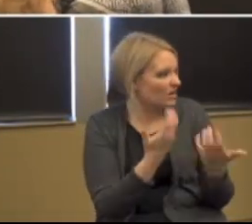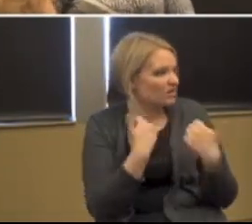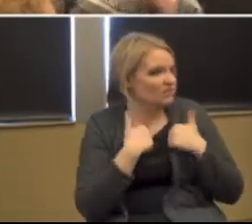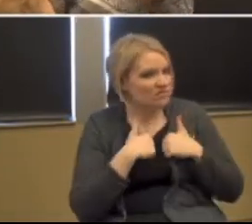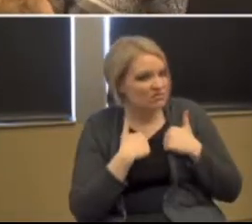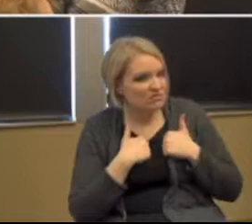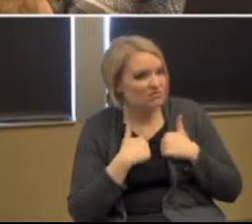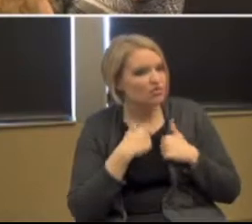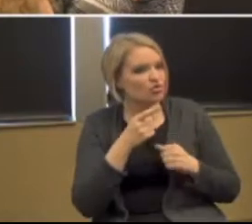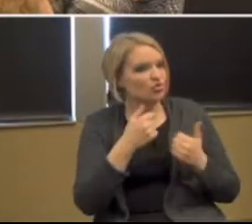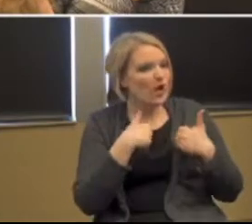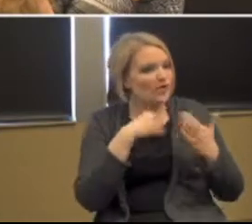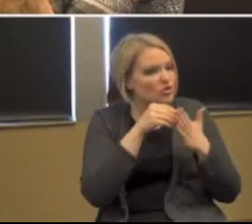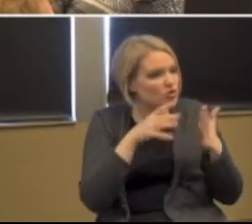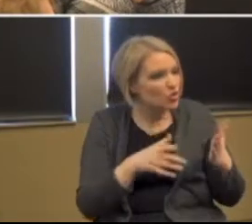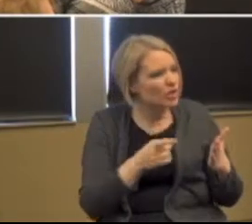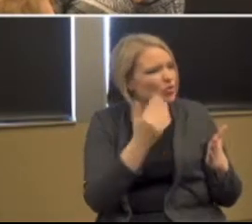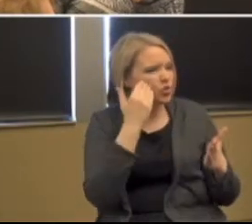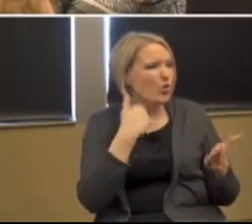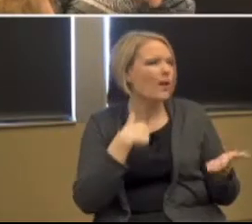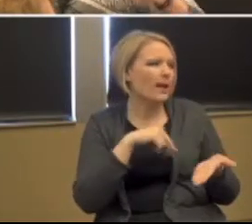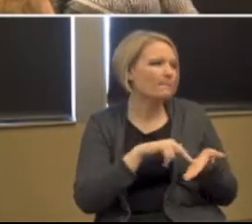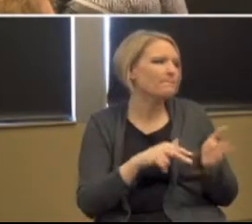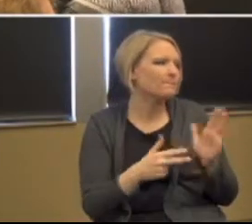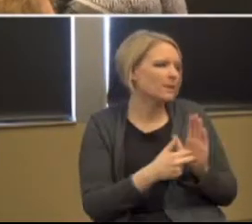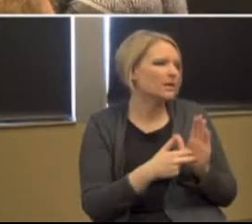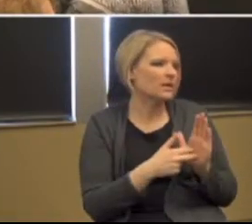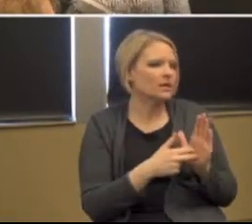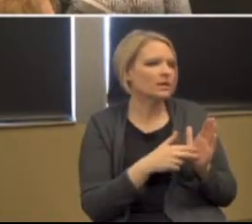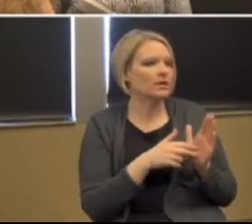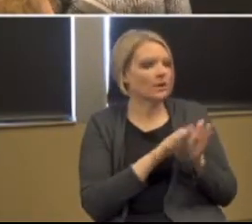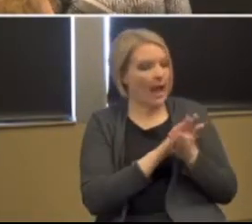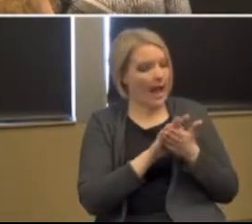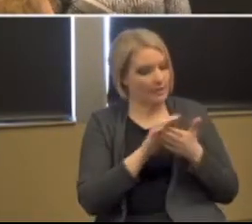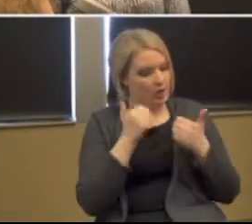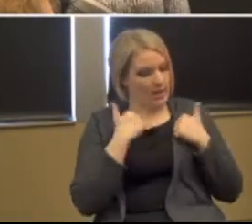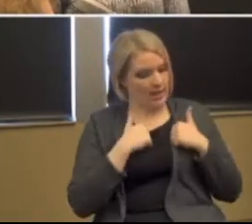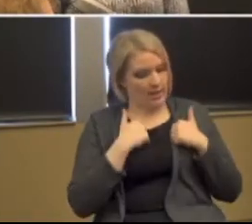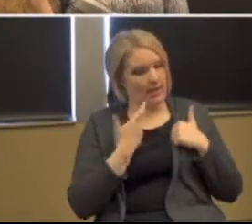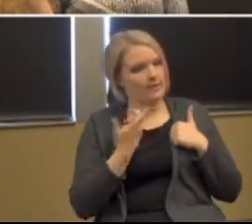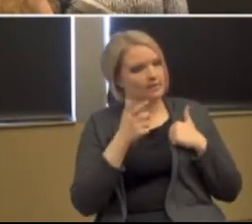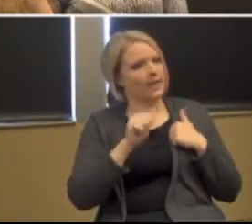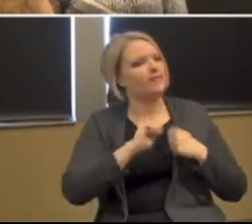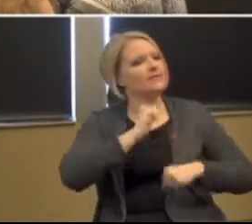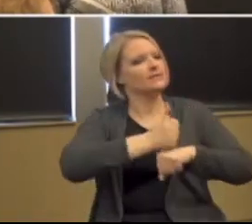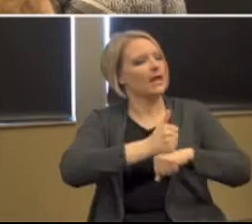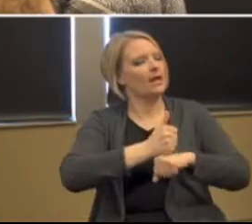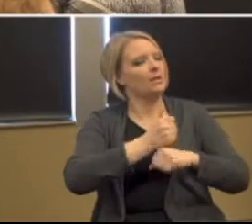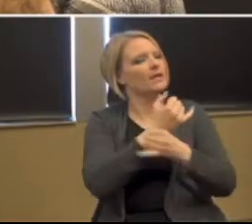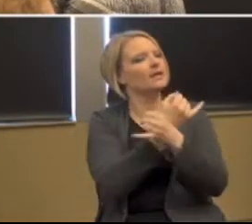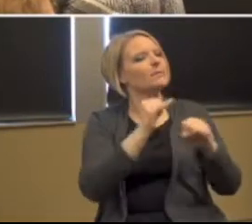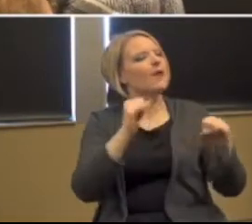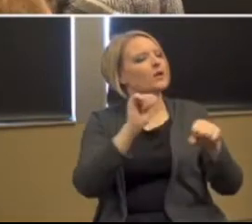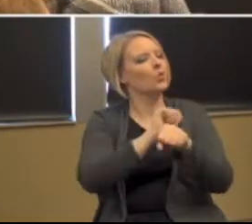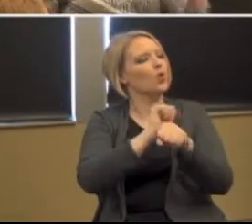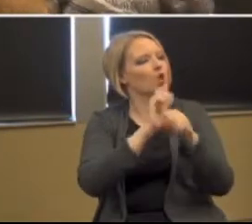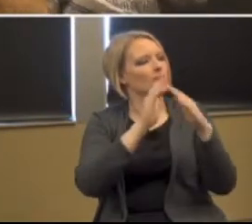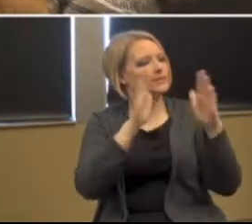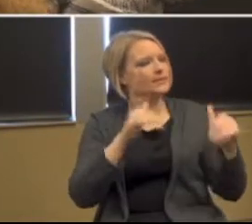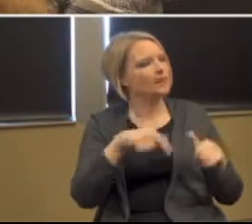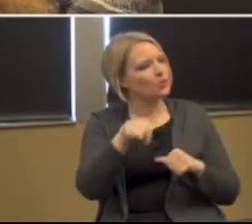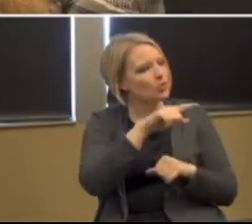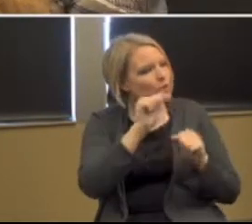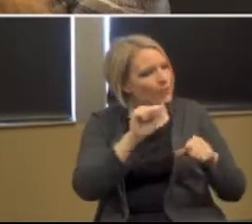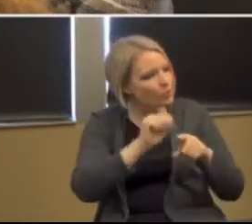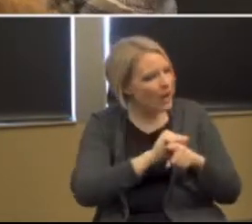that student, you know what I'm talking about. Hygiene can be placed within an independent work system for them to practice those skills. I